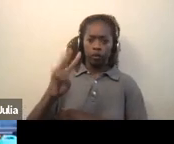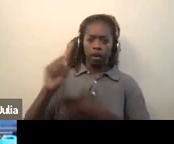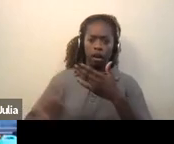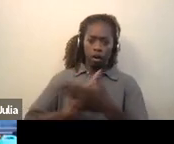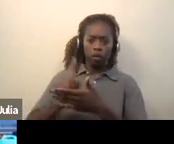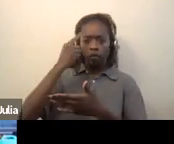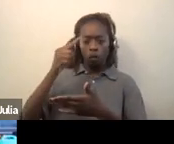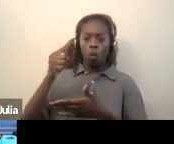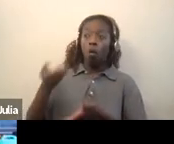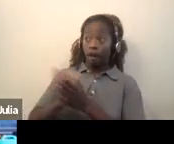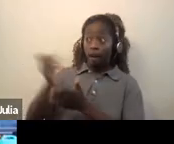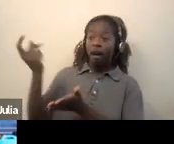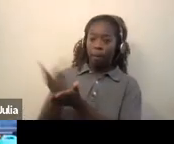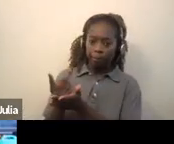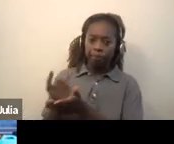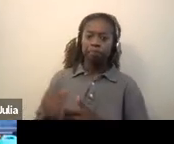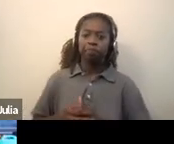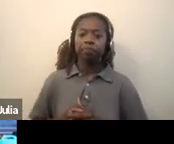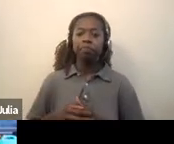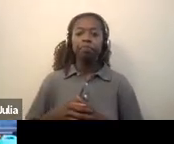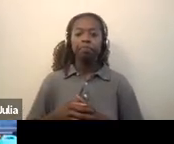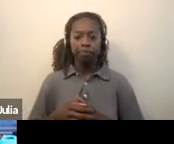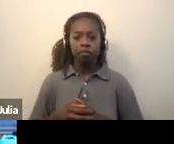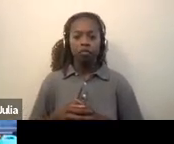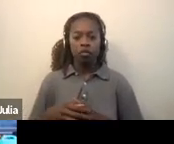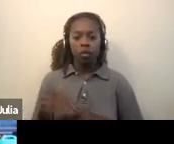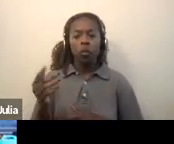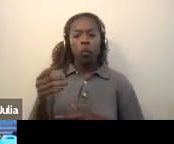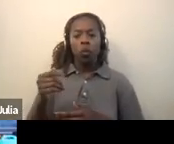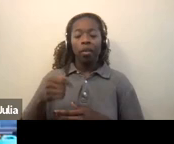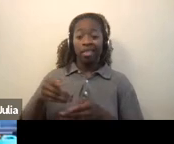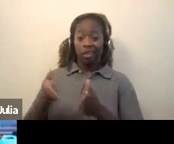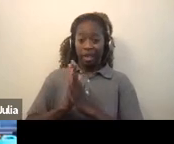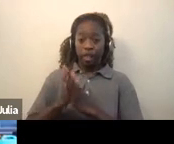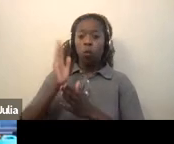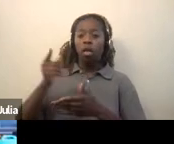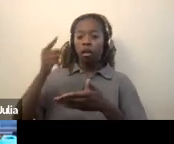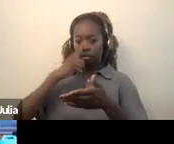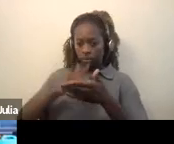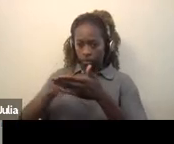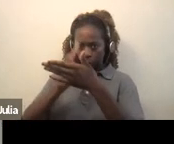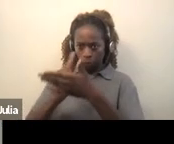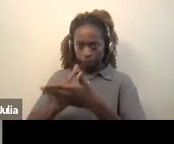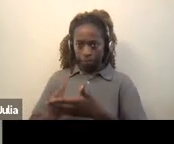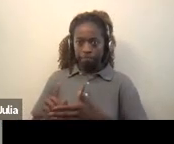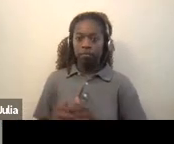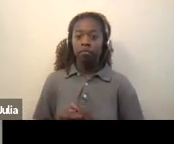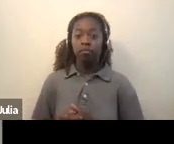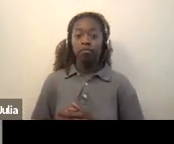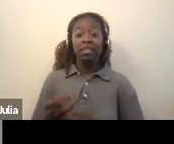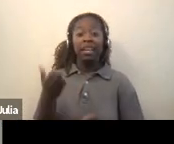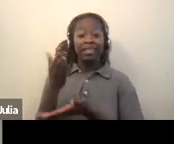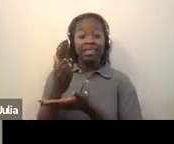is live and deliveries of confirmed requests occur weekly there have been some delays from our new bottled water